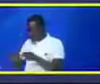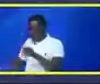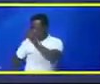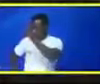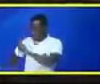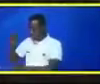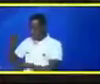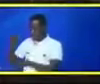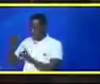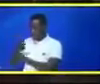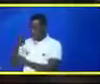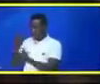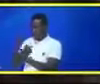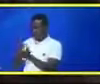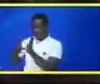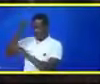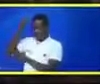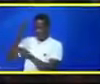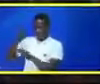Ghana.